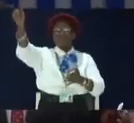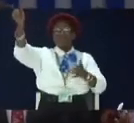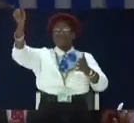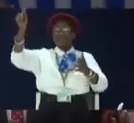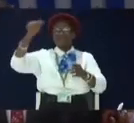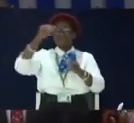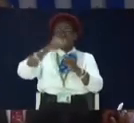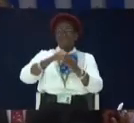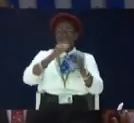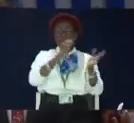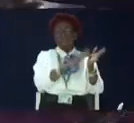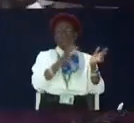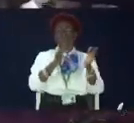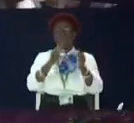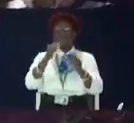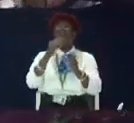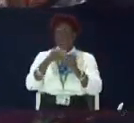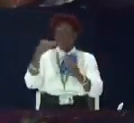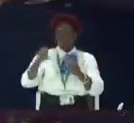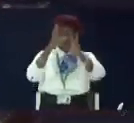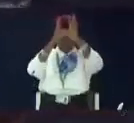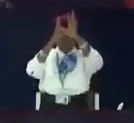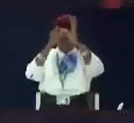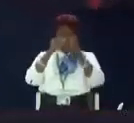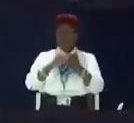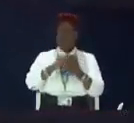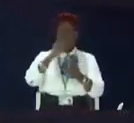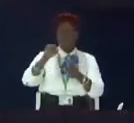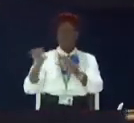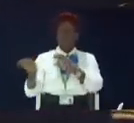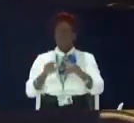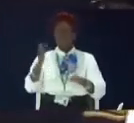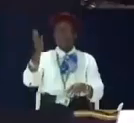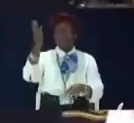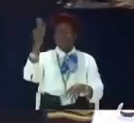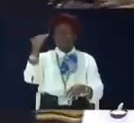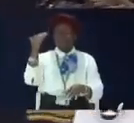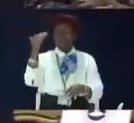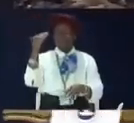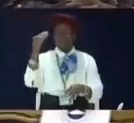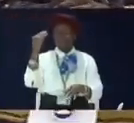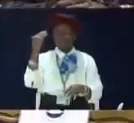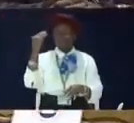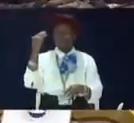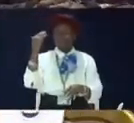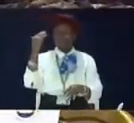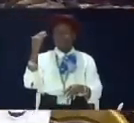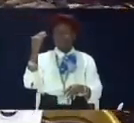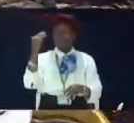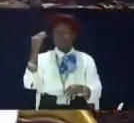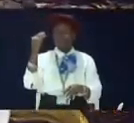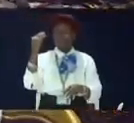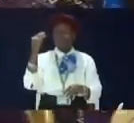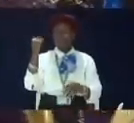In the name of the Father, it is done. Ni orúkọ Baba, àṣẹ ti gùn.